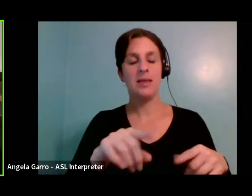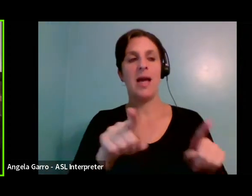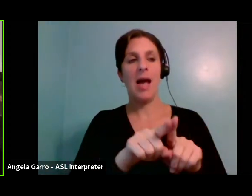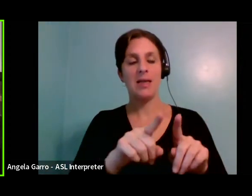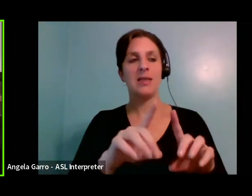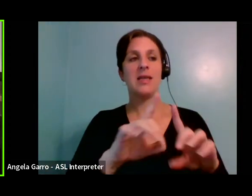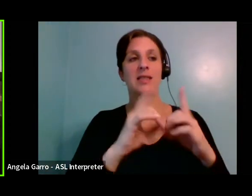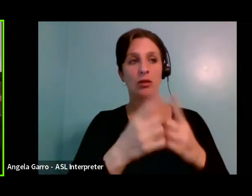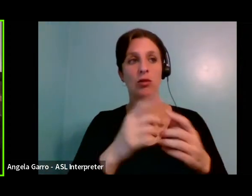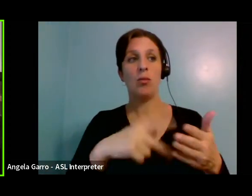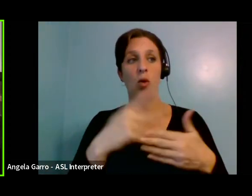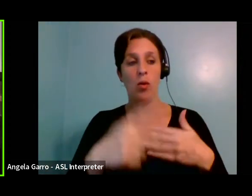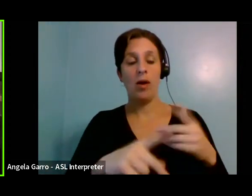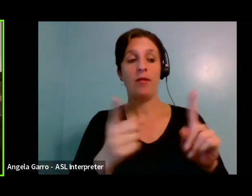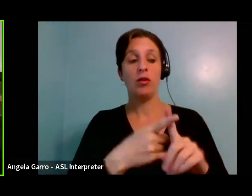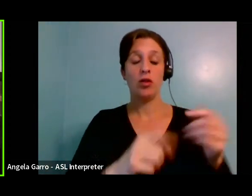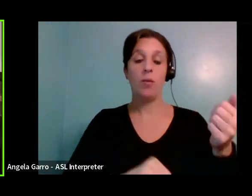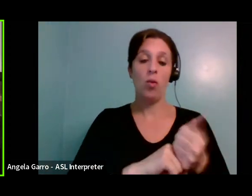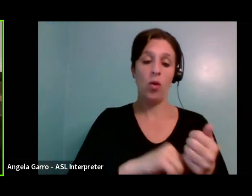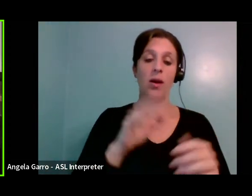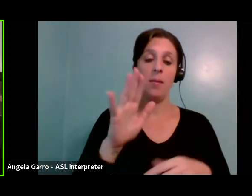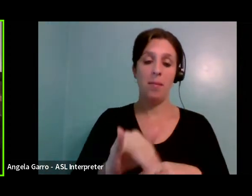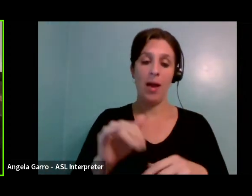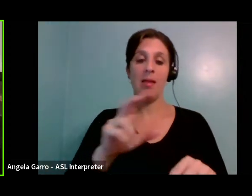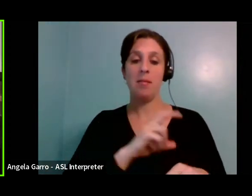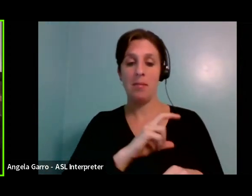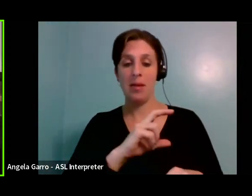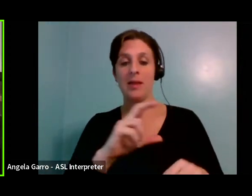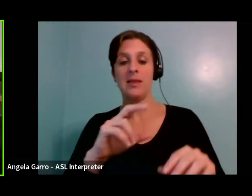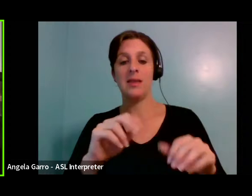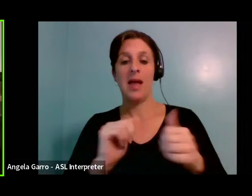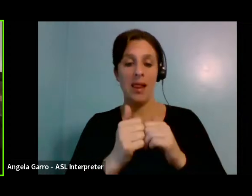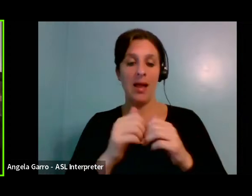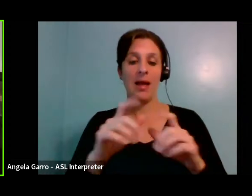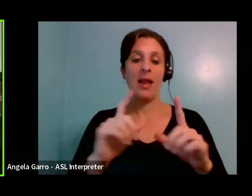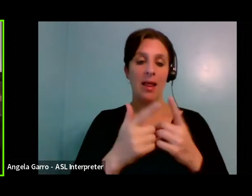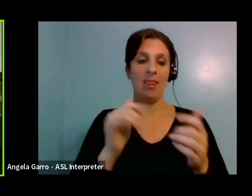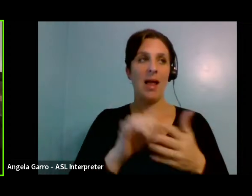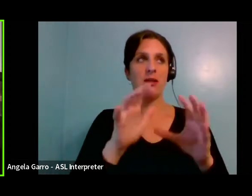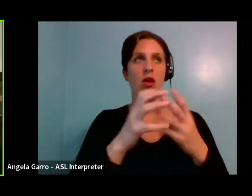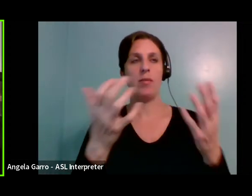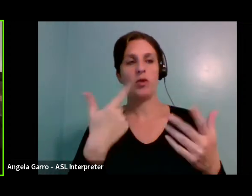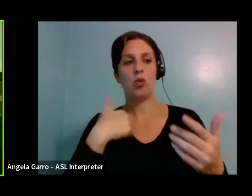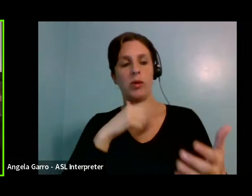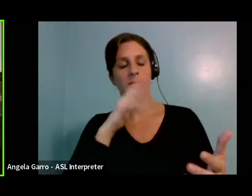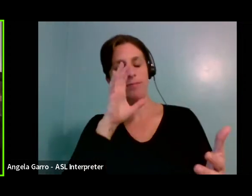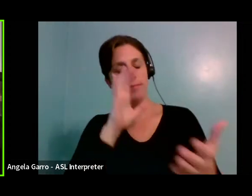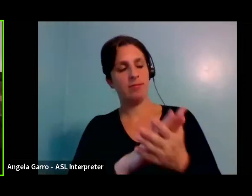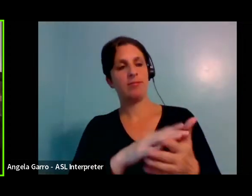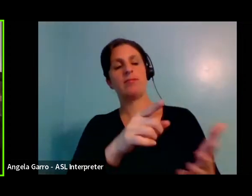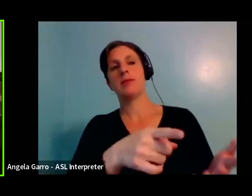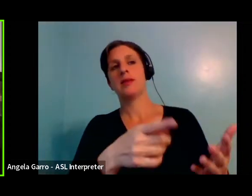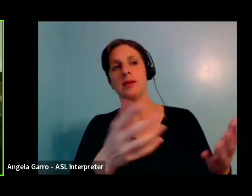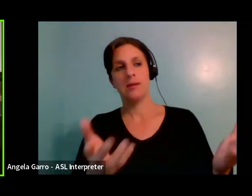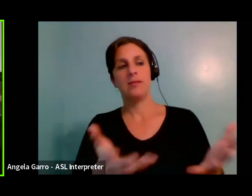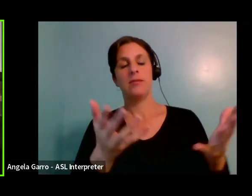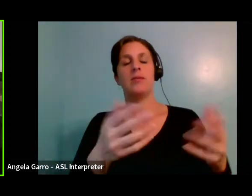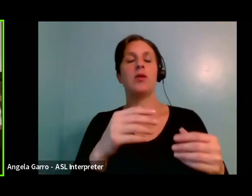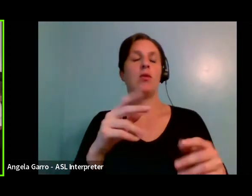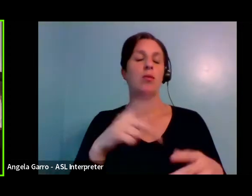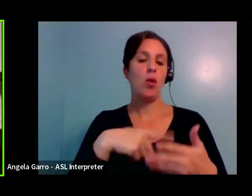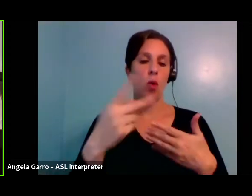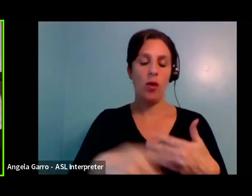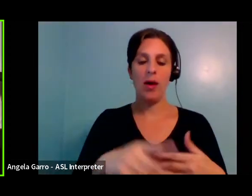first, supported by the Police Athletic League. That's how much we believe in this program, and we're so excited to have these kids here today. So thank you.